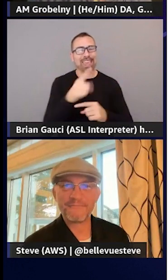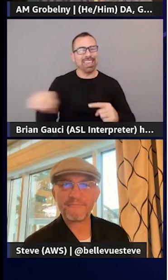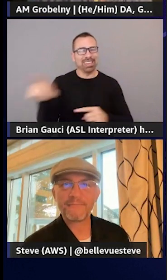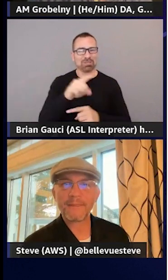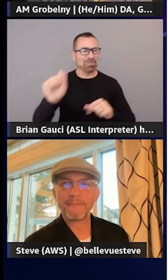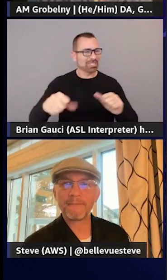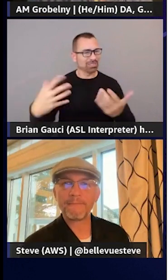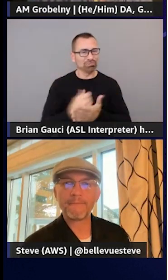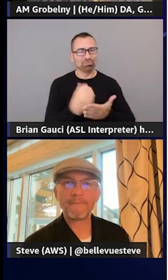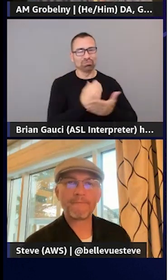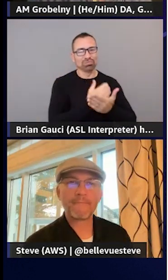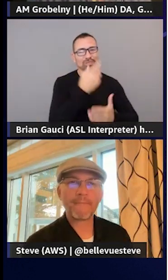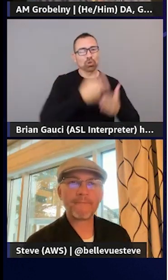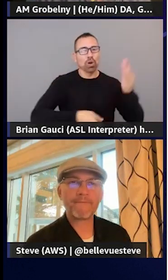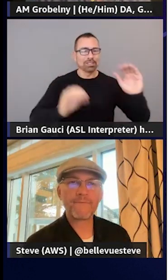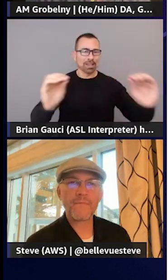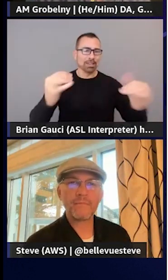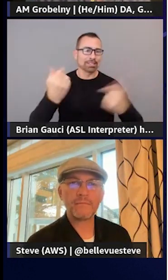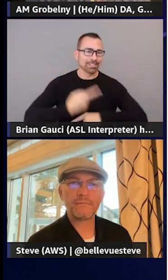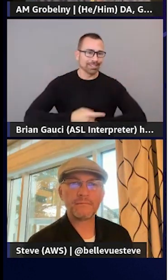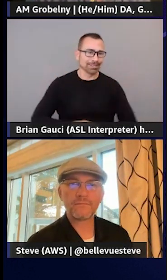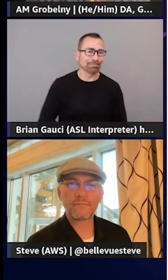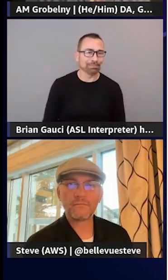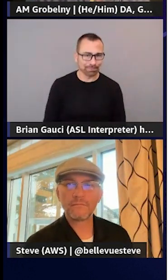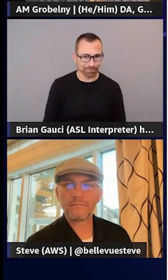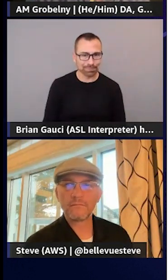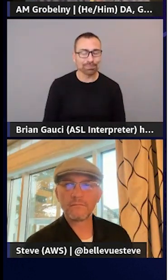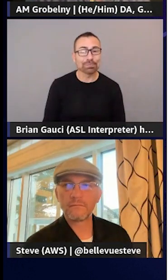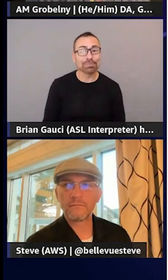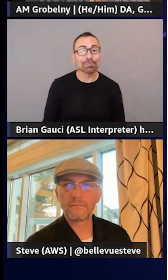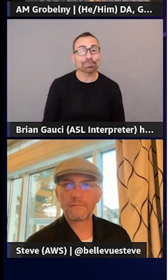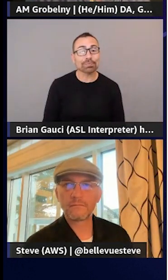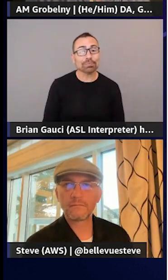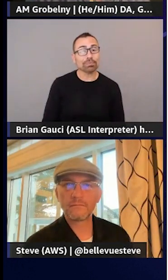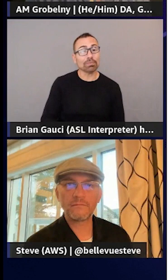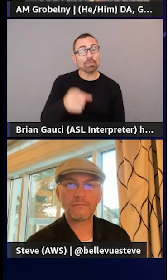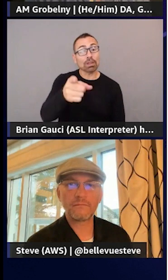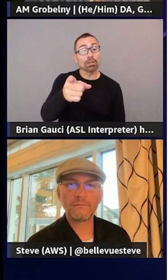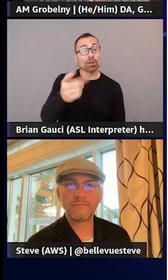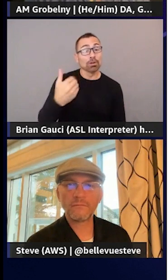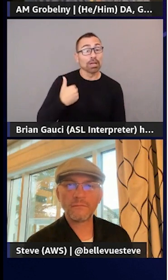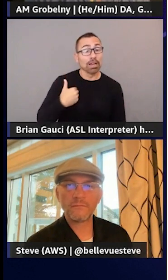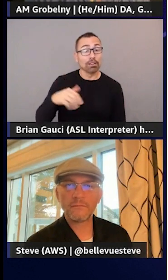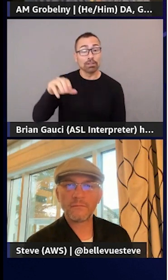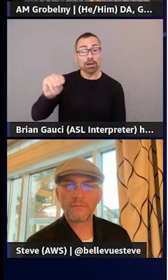play. All right, so we've got this mana processor.